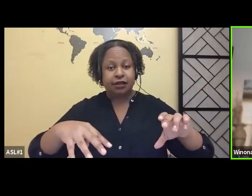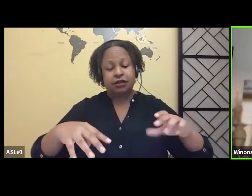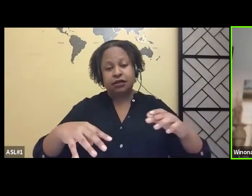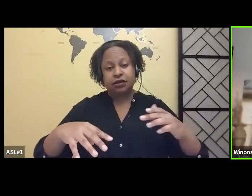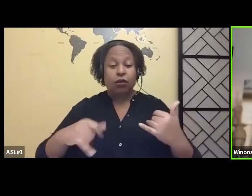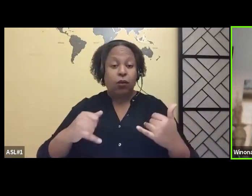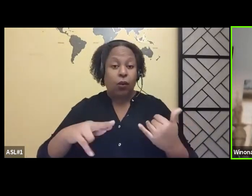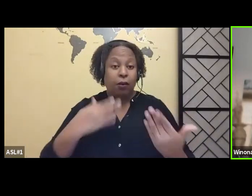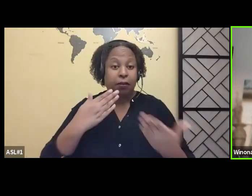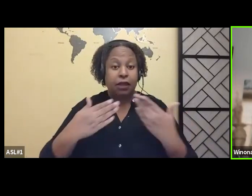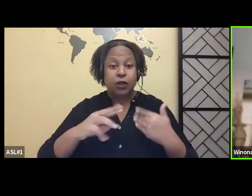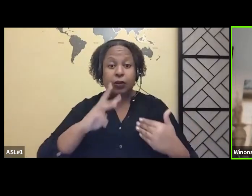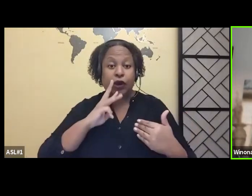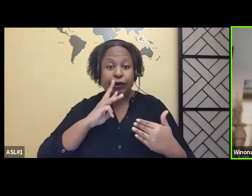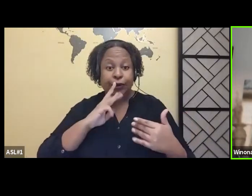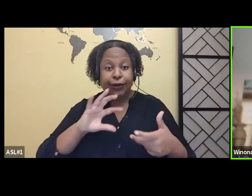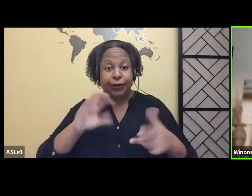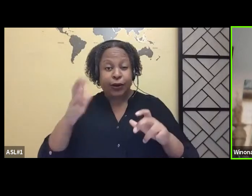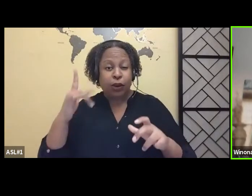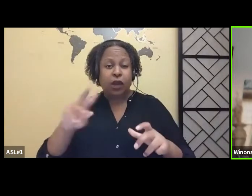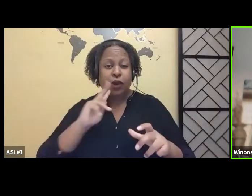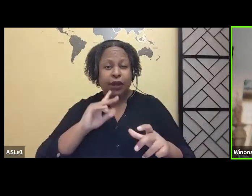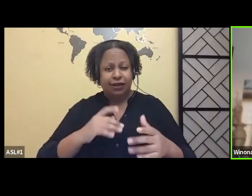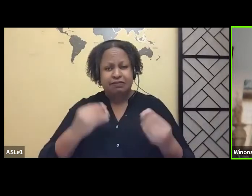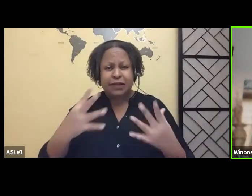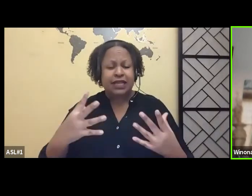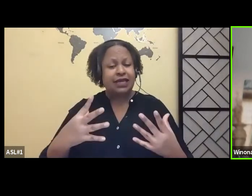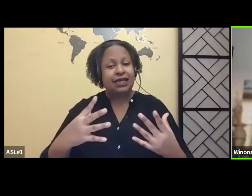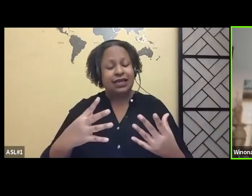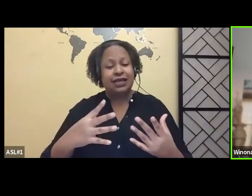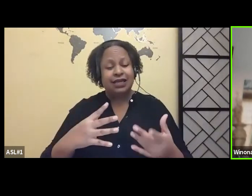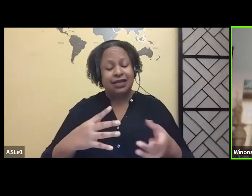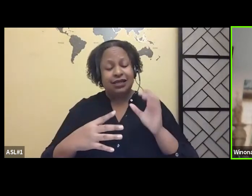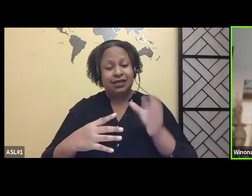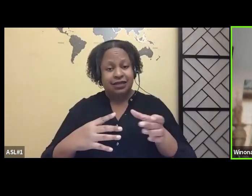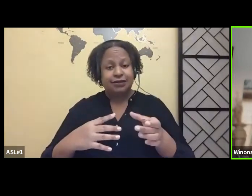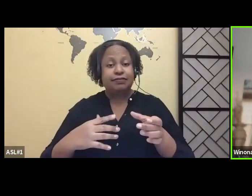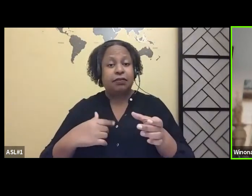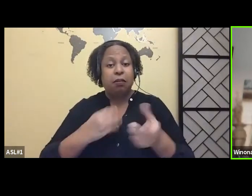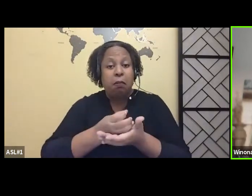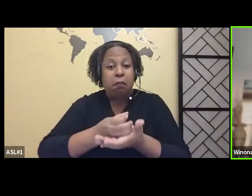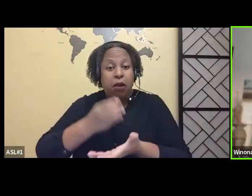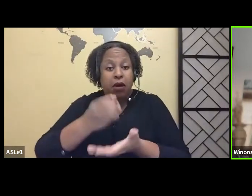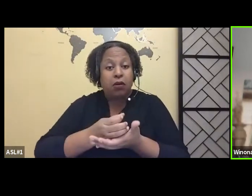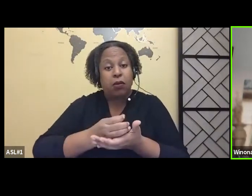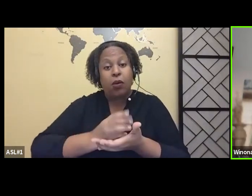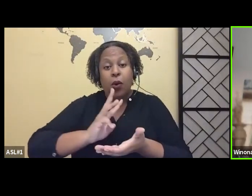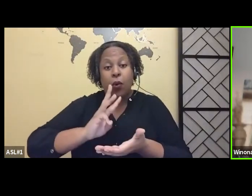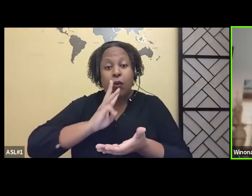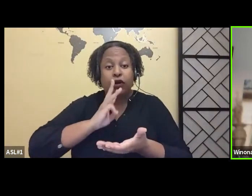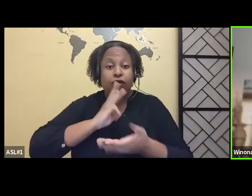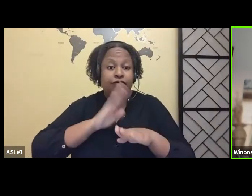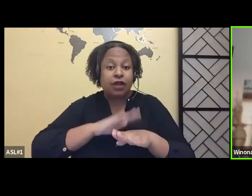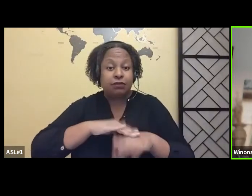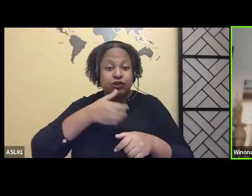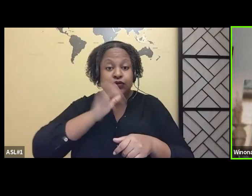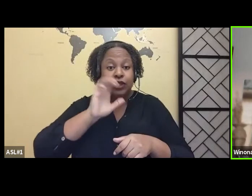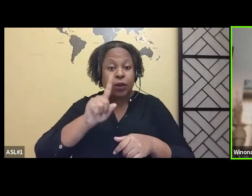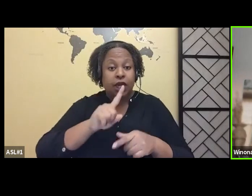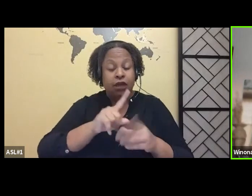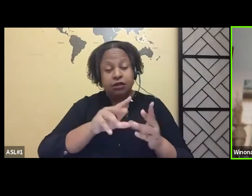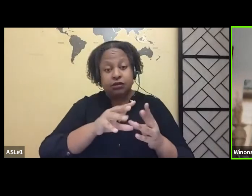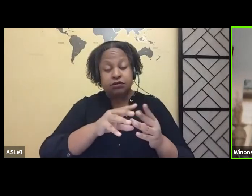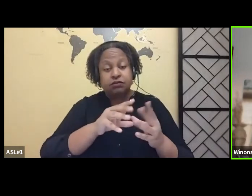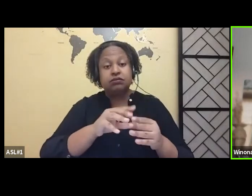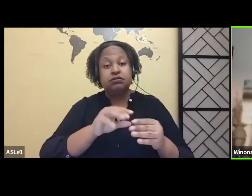water, because Canada has more bottled water advisories than any other first world country I can imagine. That is, of course, in the First Nations